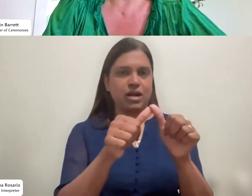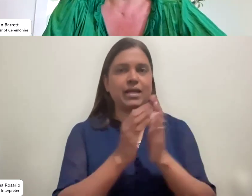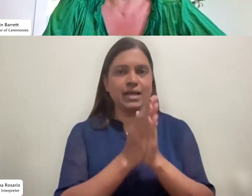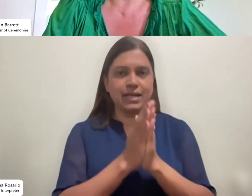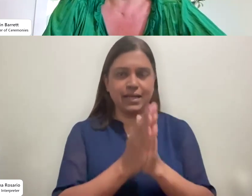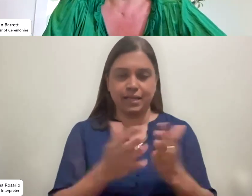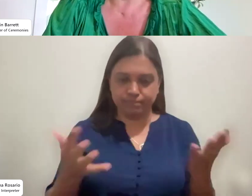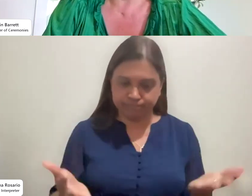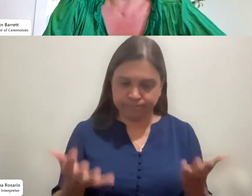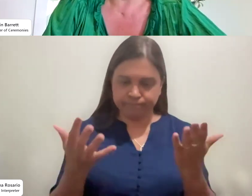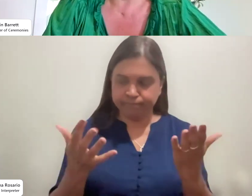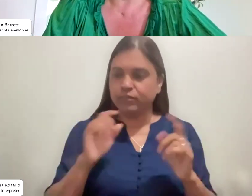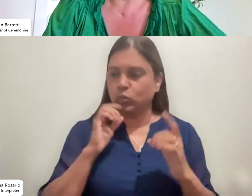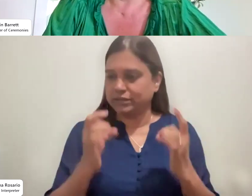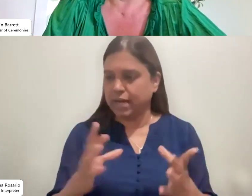tātou.